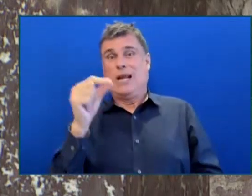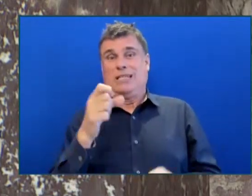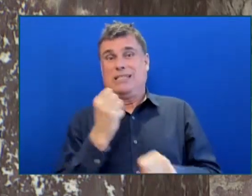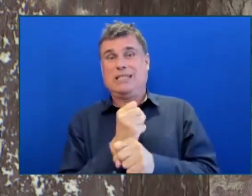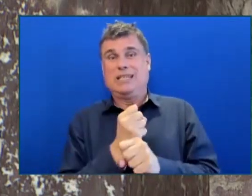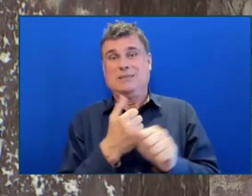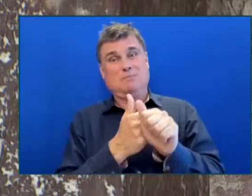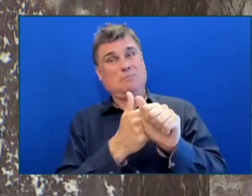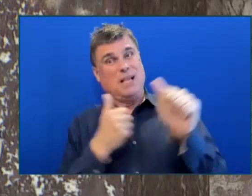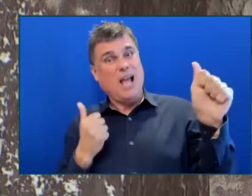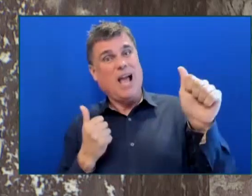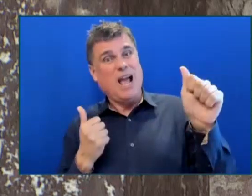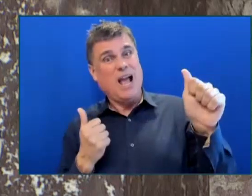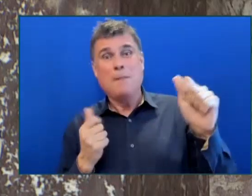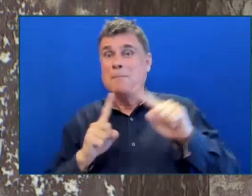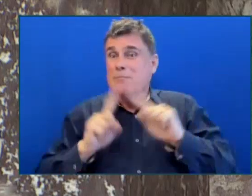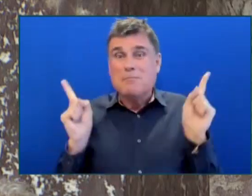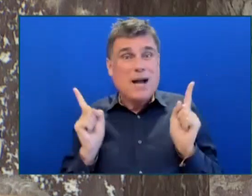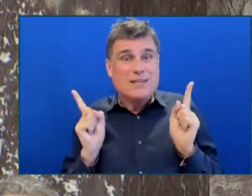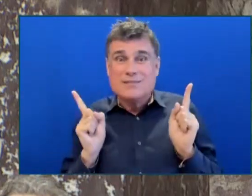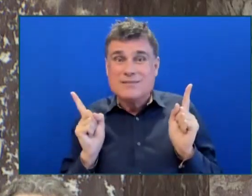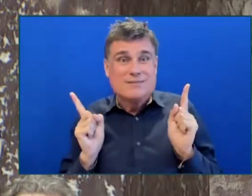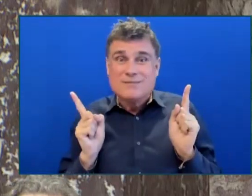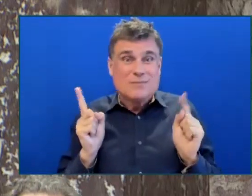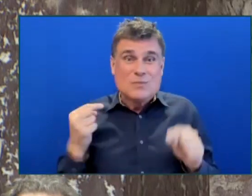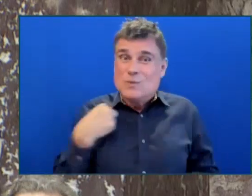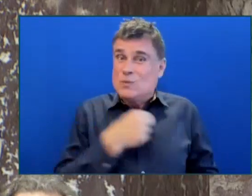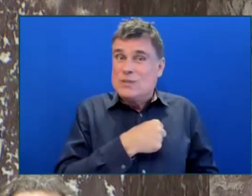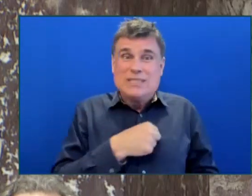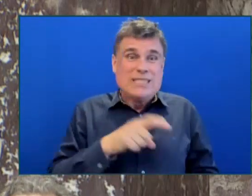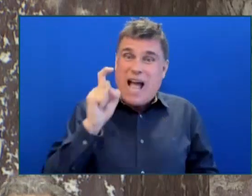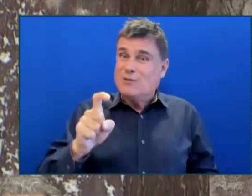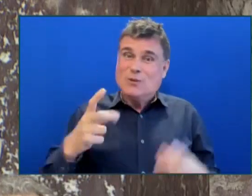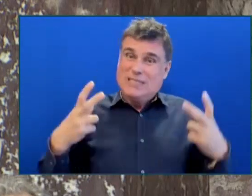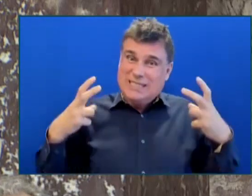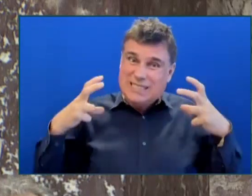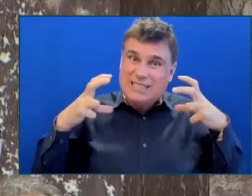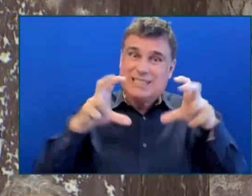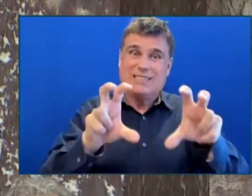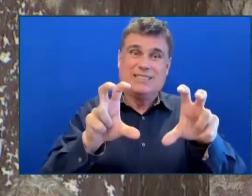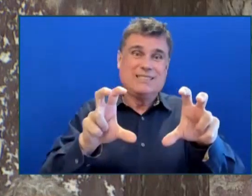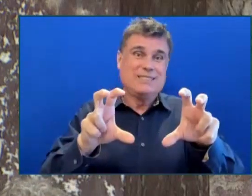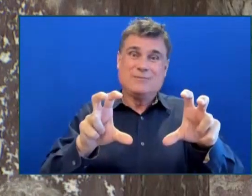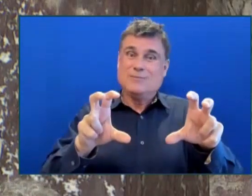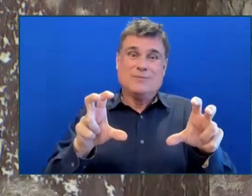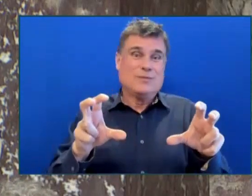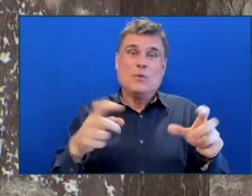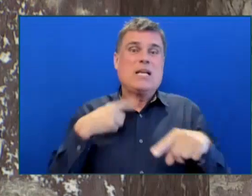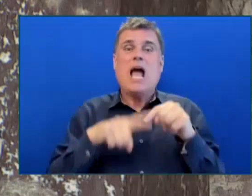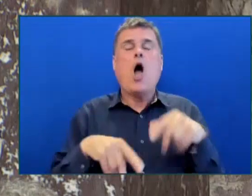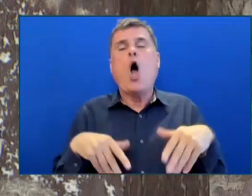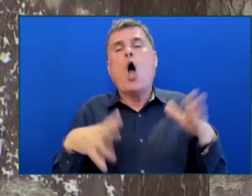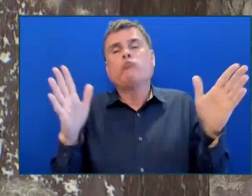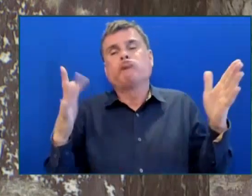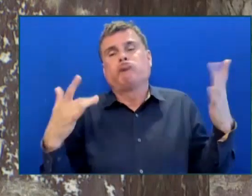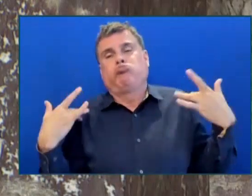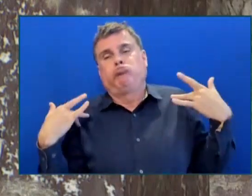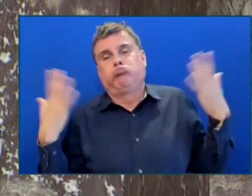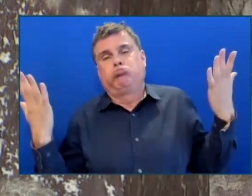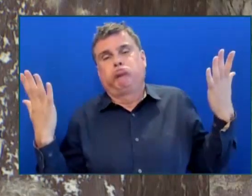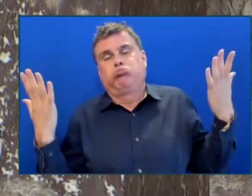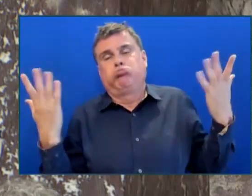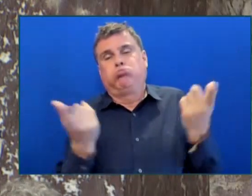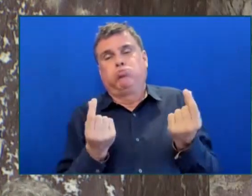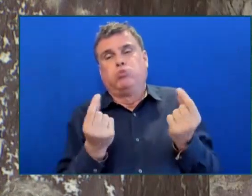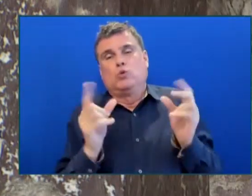say, well, let's do nothing. Let's just step out of the way. We've been there. We've seen that formula. It doesn't work, Honourable Speaker. So that's why the strategy